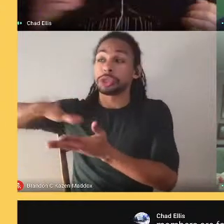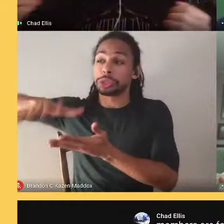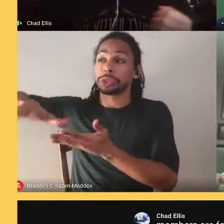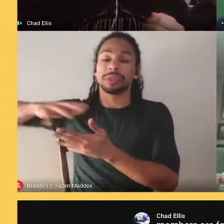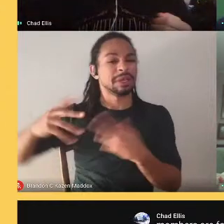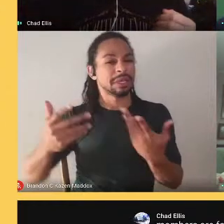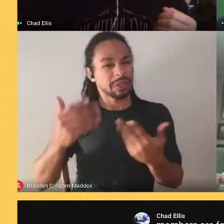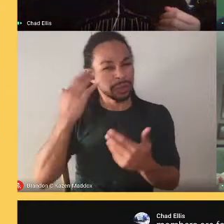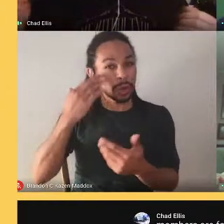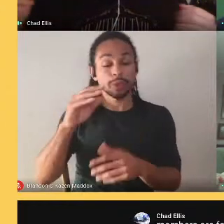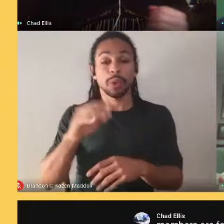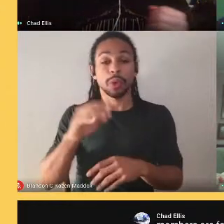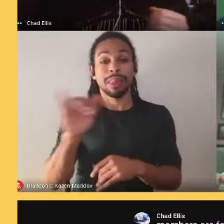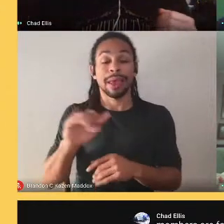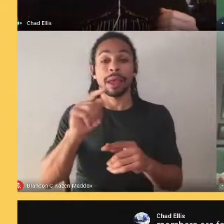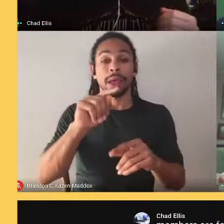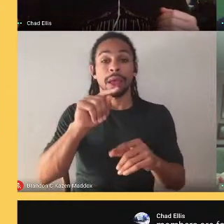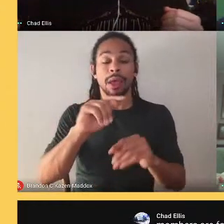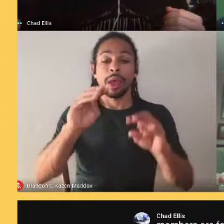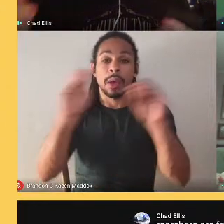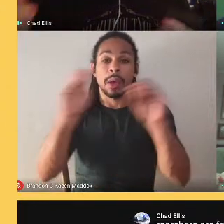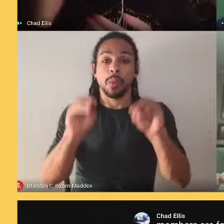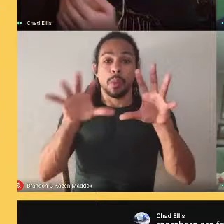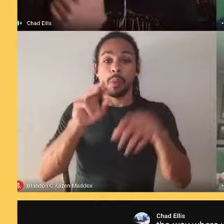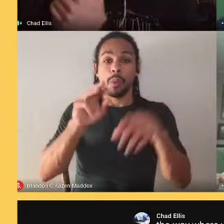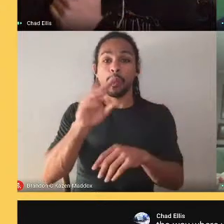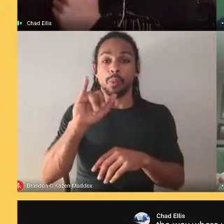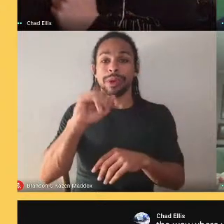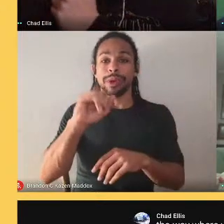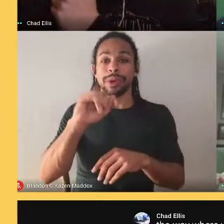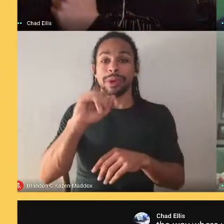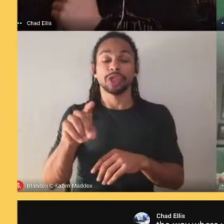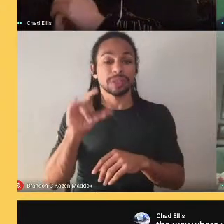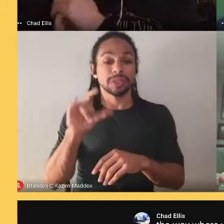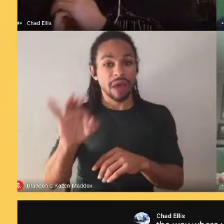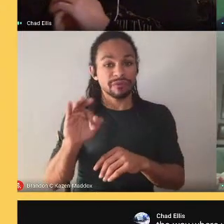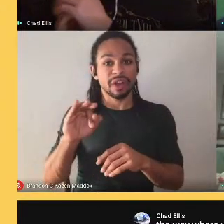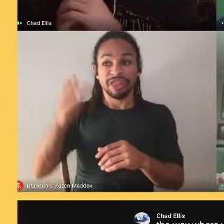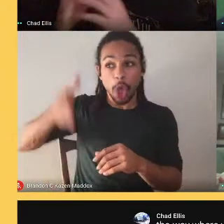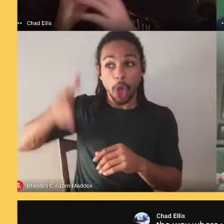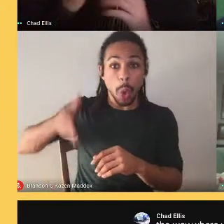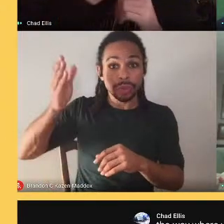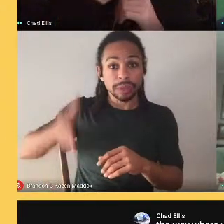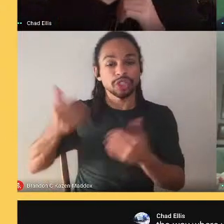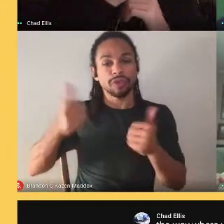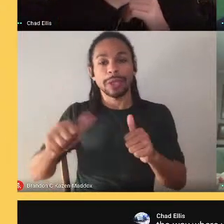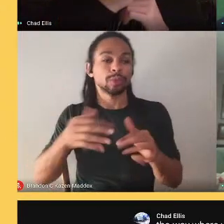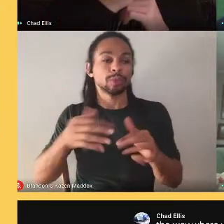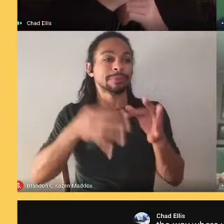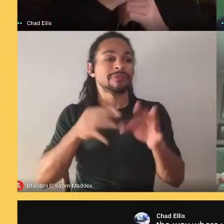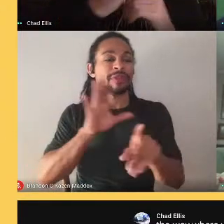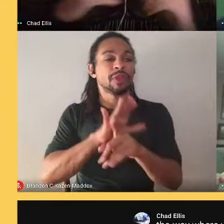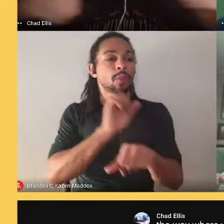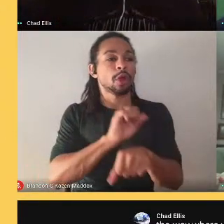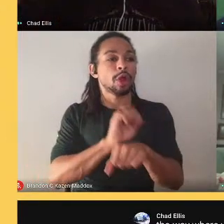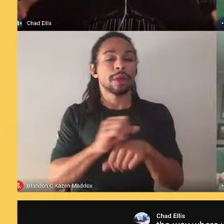into non-Eurocentric, it's a simplified thing. Like with the, what was that rule set they did, which was the hex crawl. Like you're